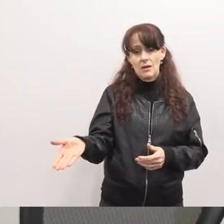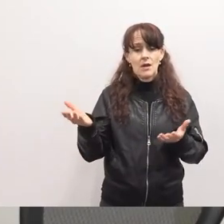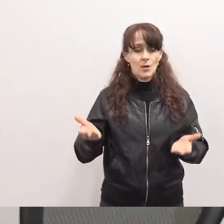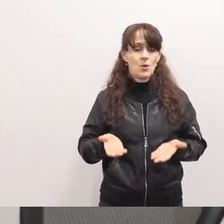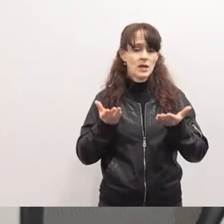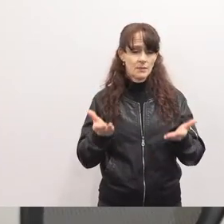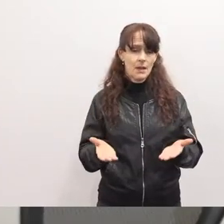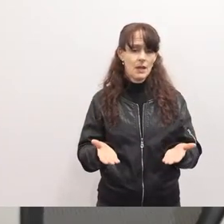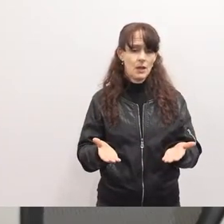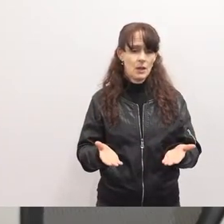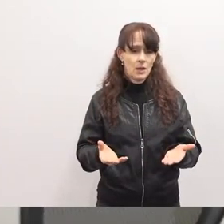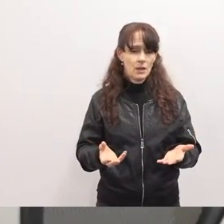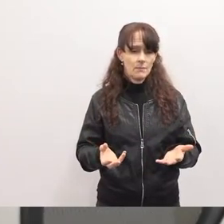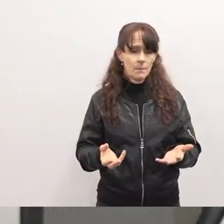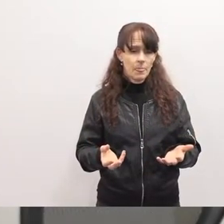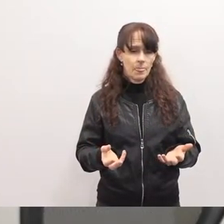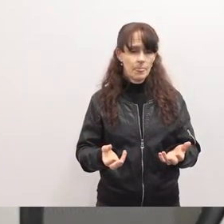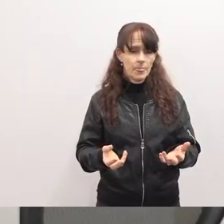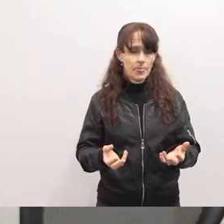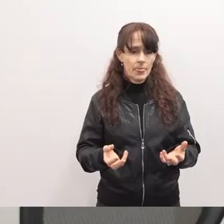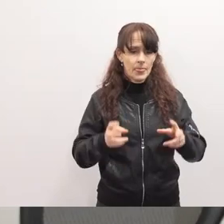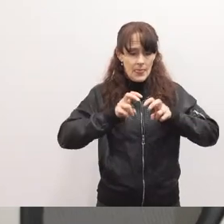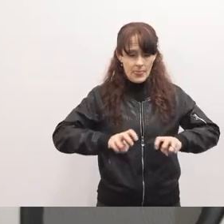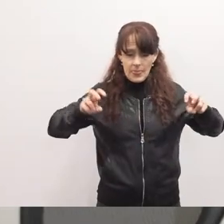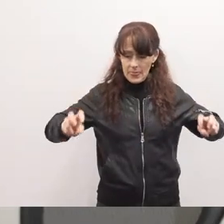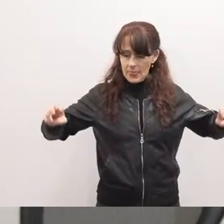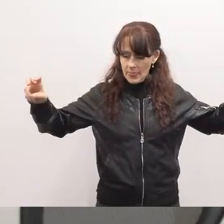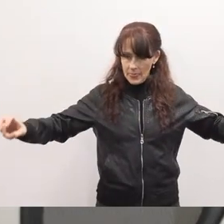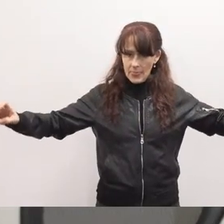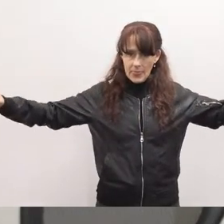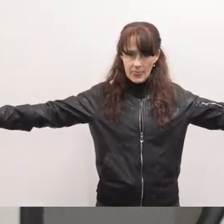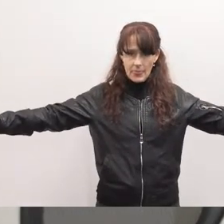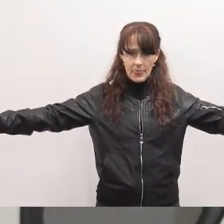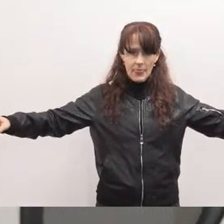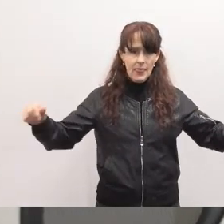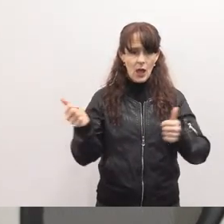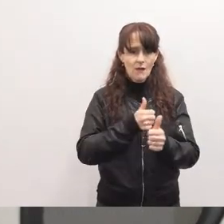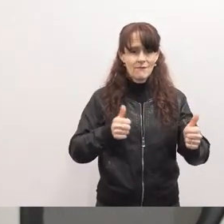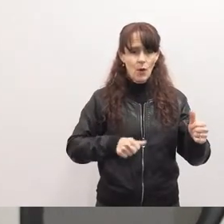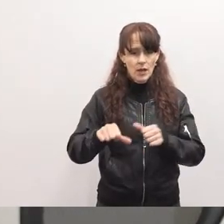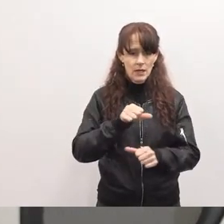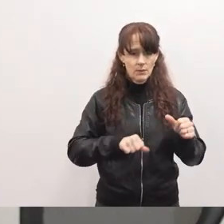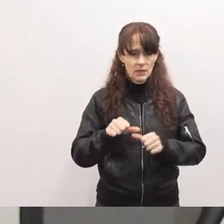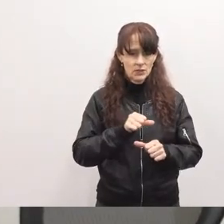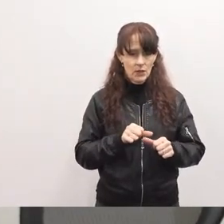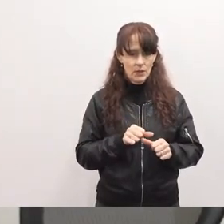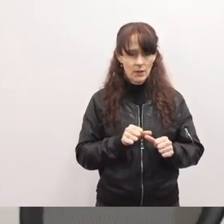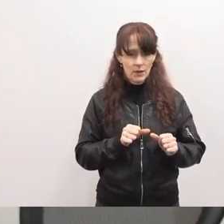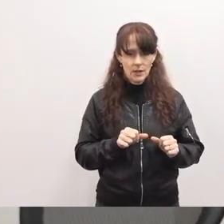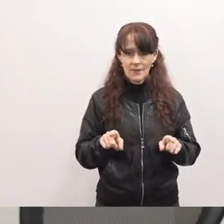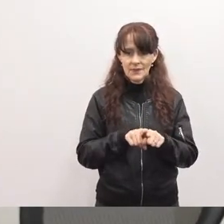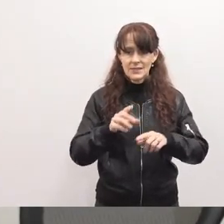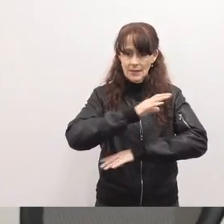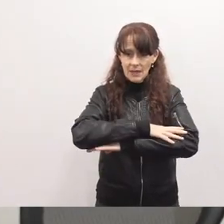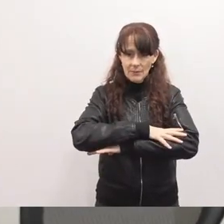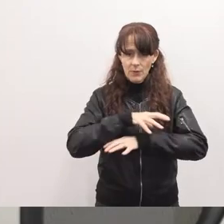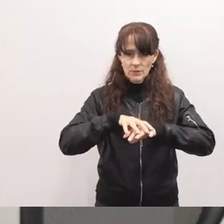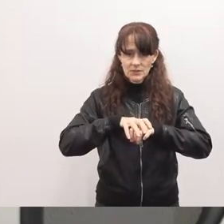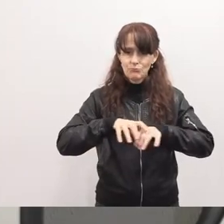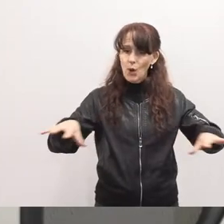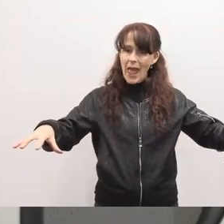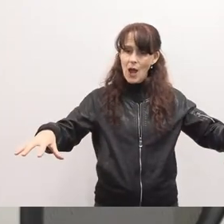recommend strongly that you just kind of the antisocial thing. You stay clear of each other, don't sit with each other at the same table, and